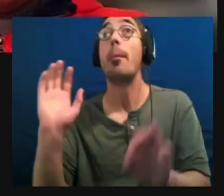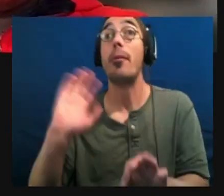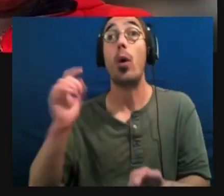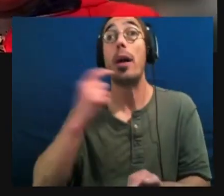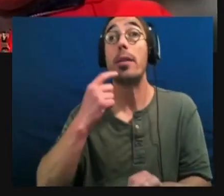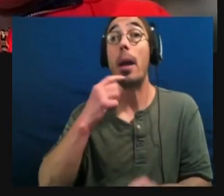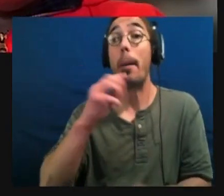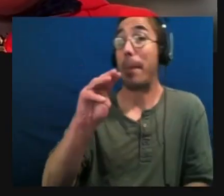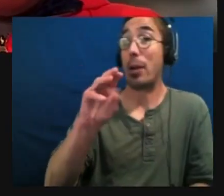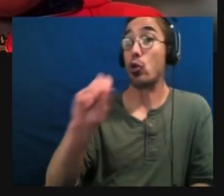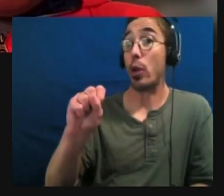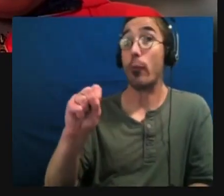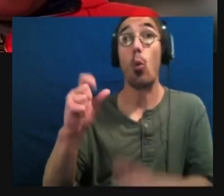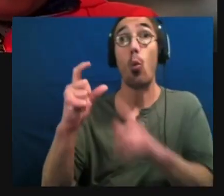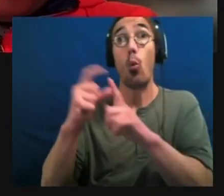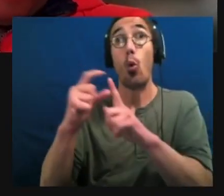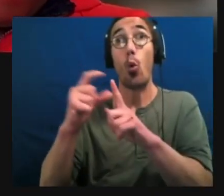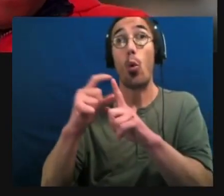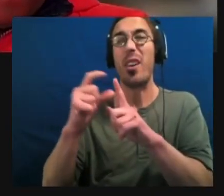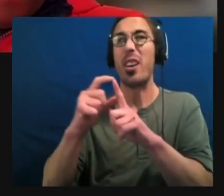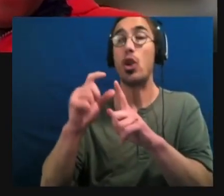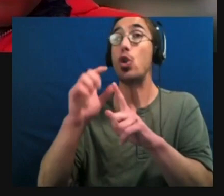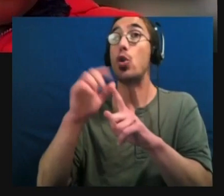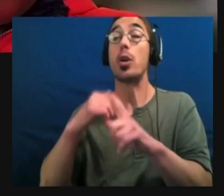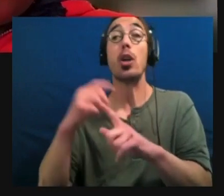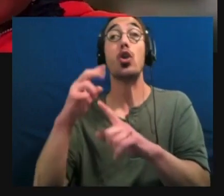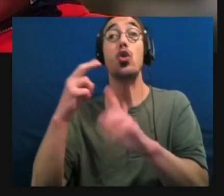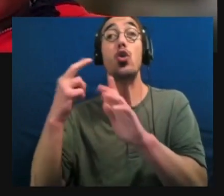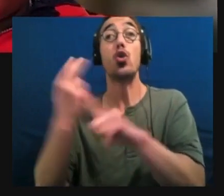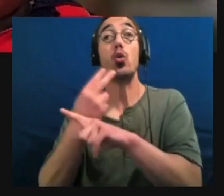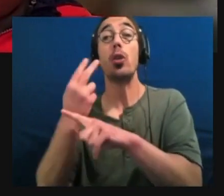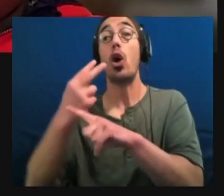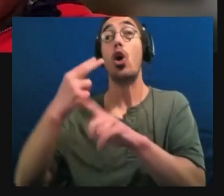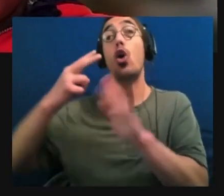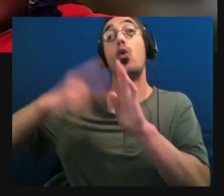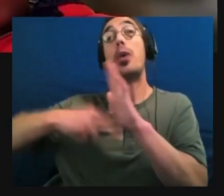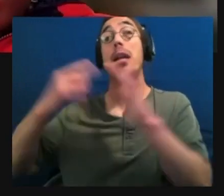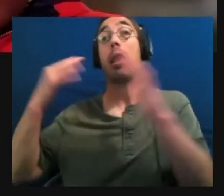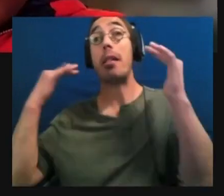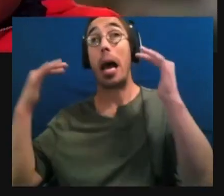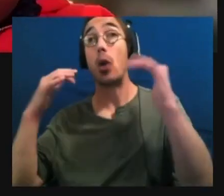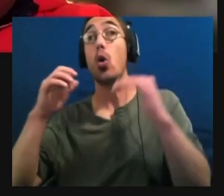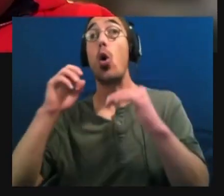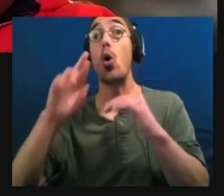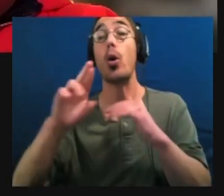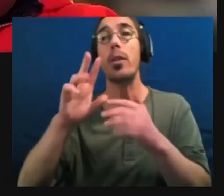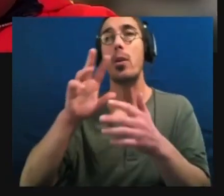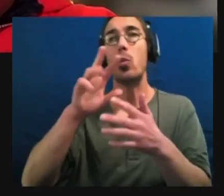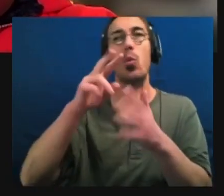Word's read aloud or immersive reader option.